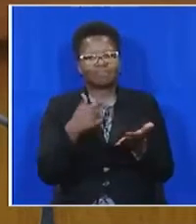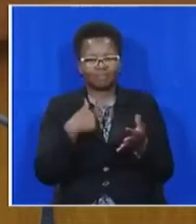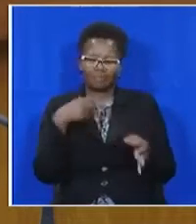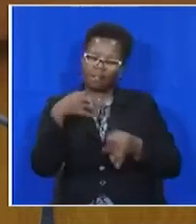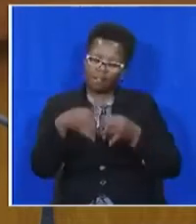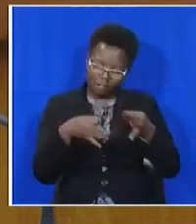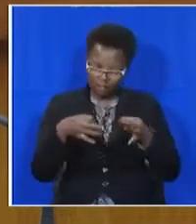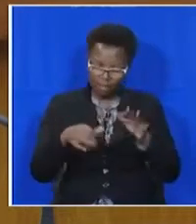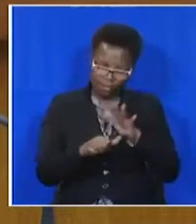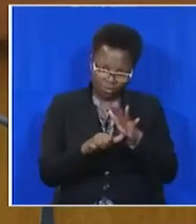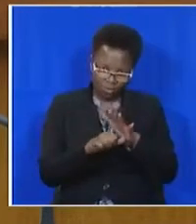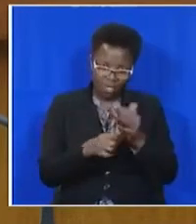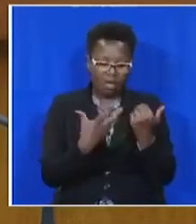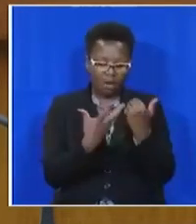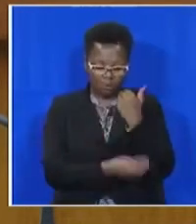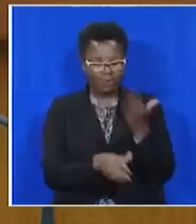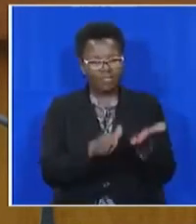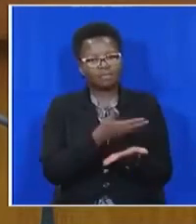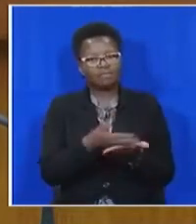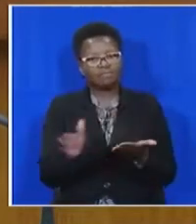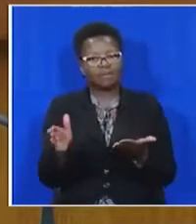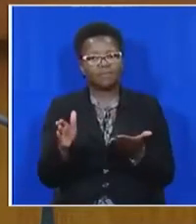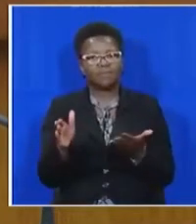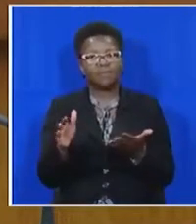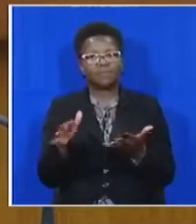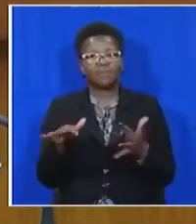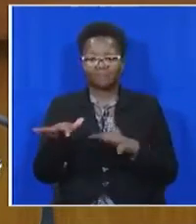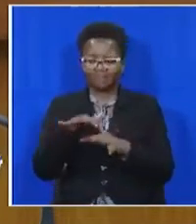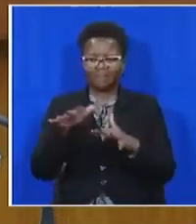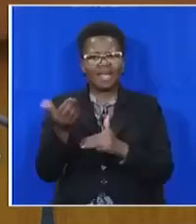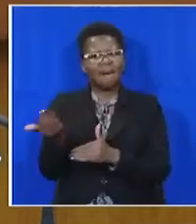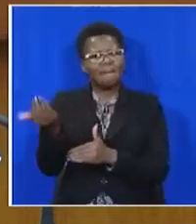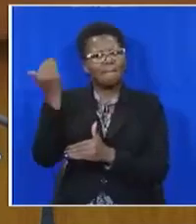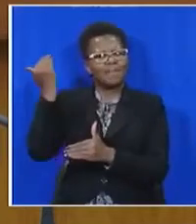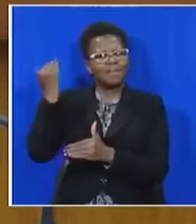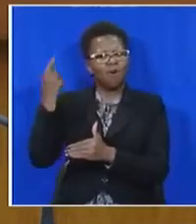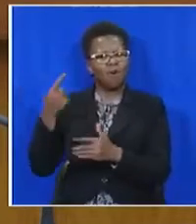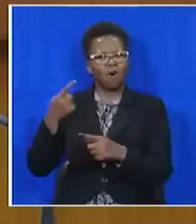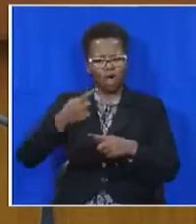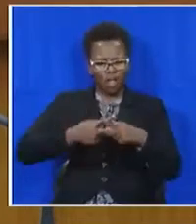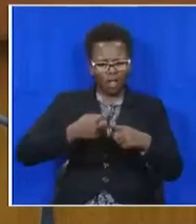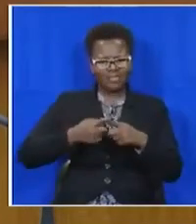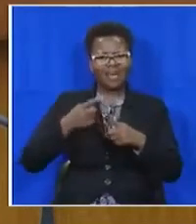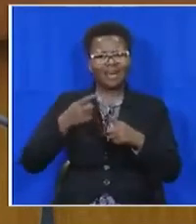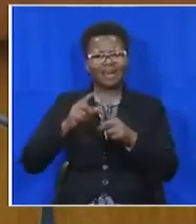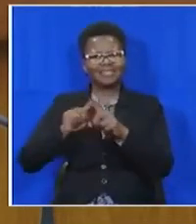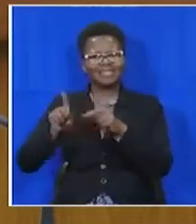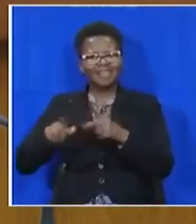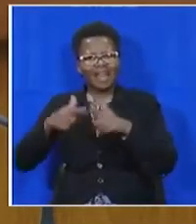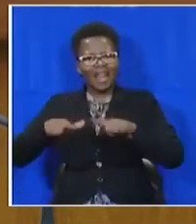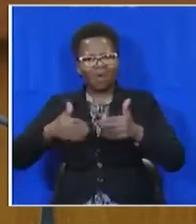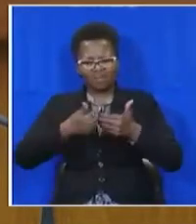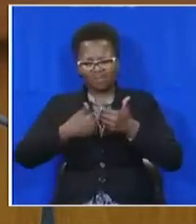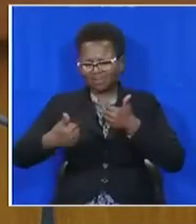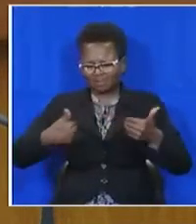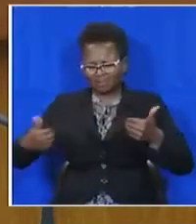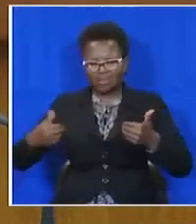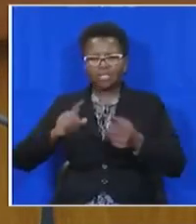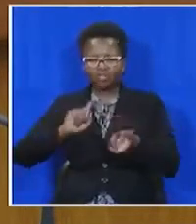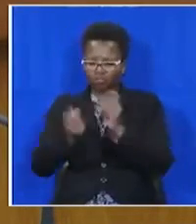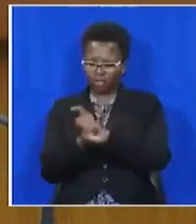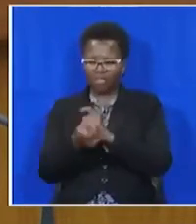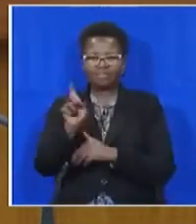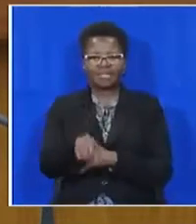eradication. Underdevelopment in the former homelands must be confronted. The NDP further